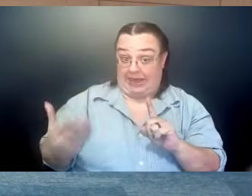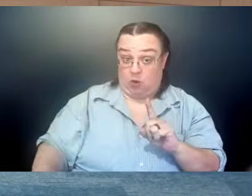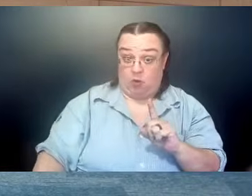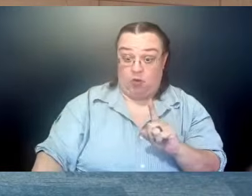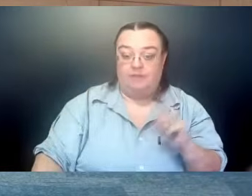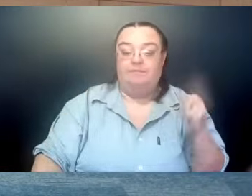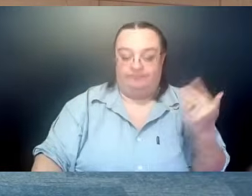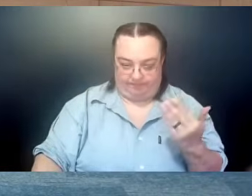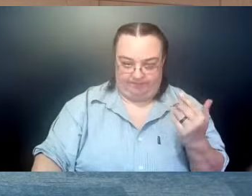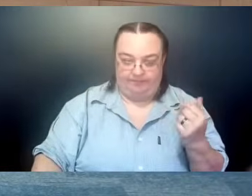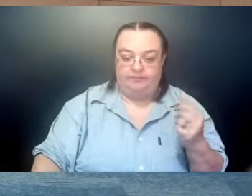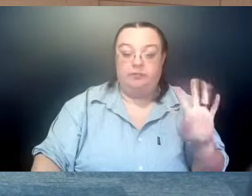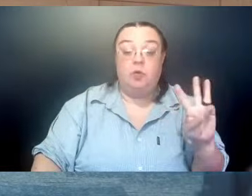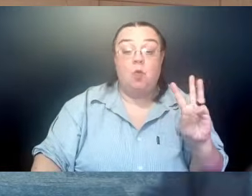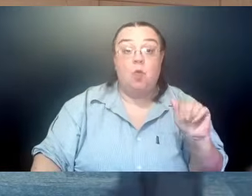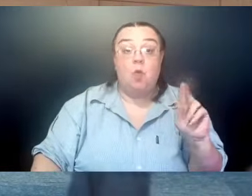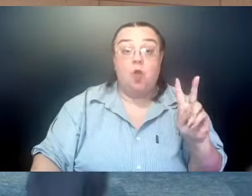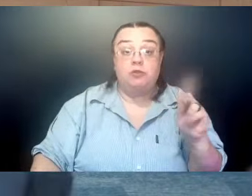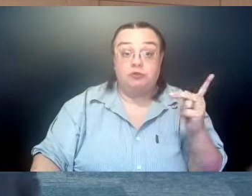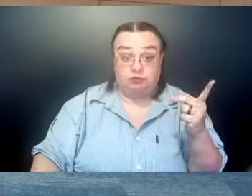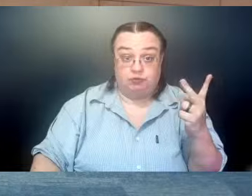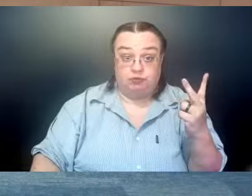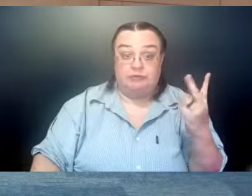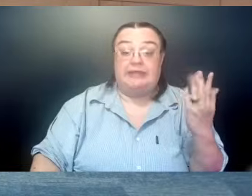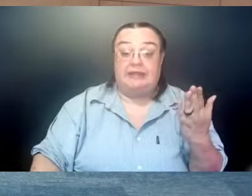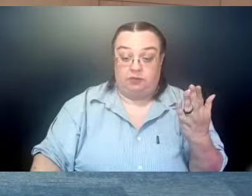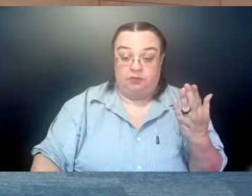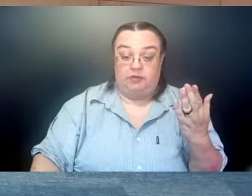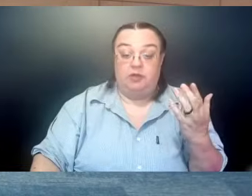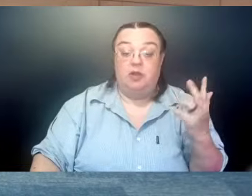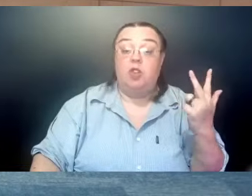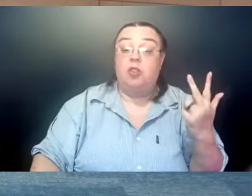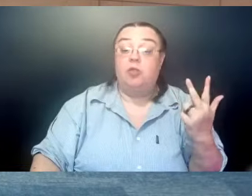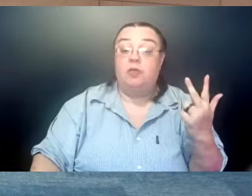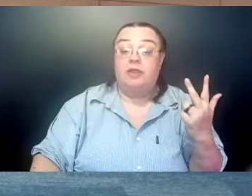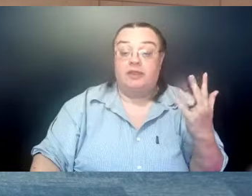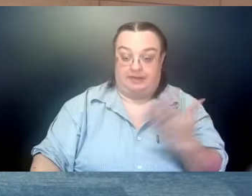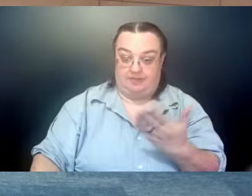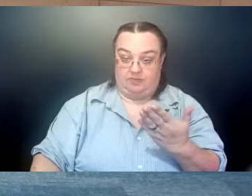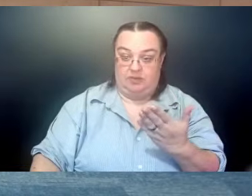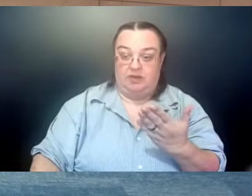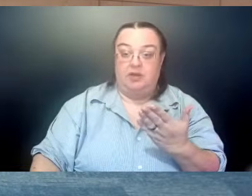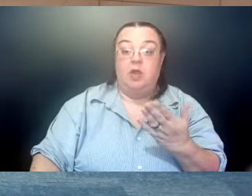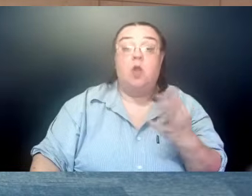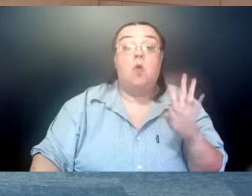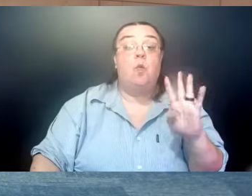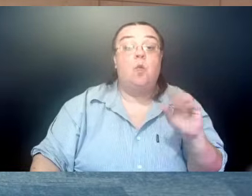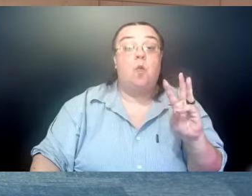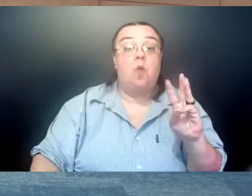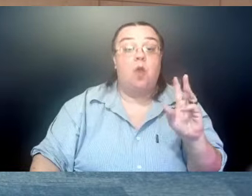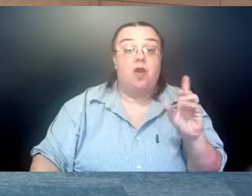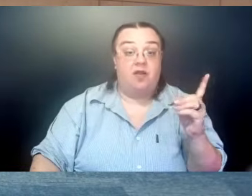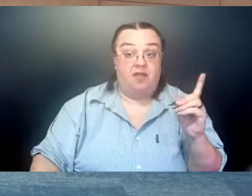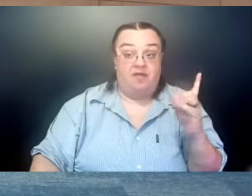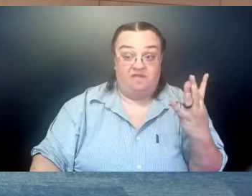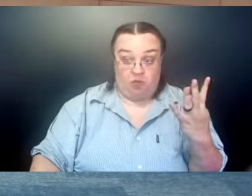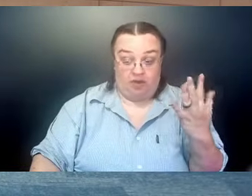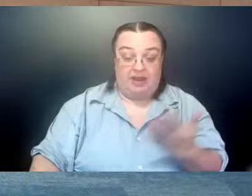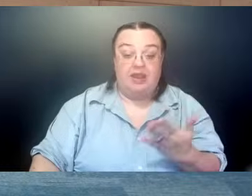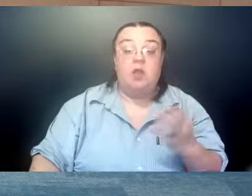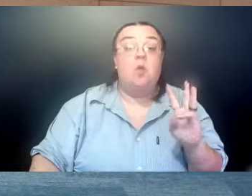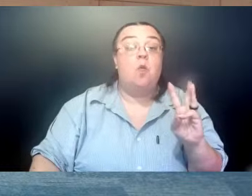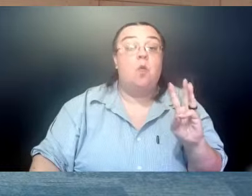Present. Ward 2? Present. Ward 3? Present. Ward 4? Present. Ward